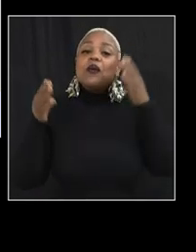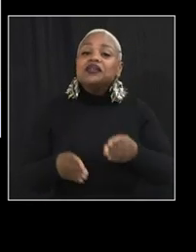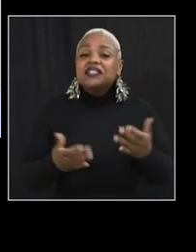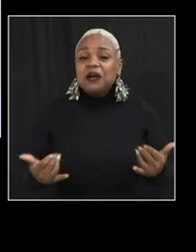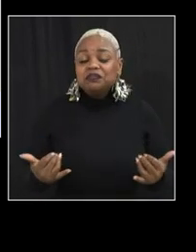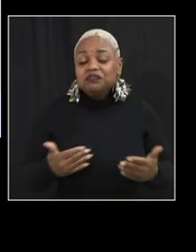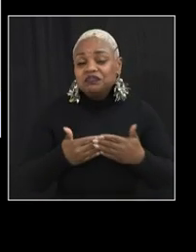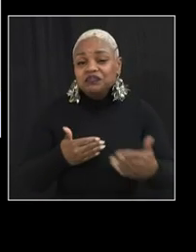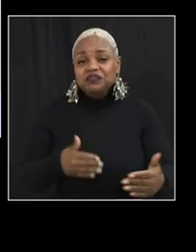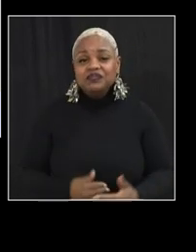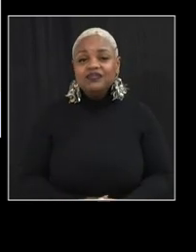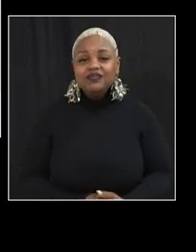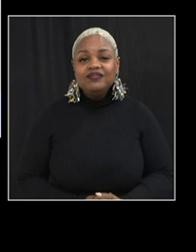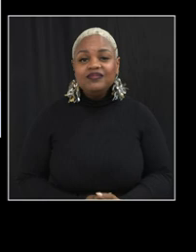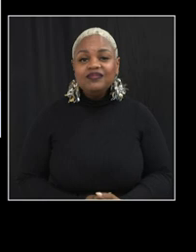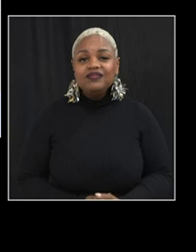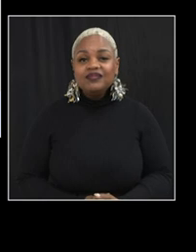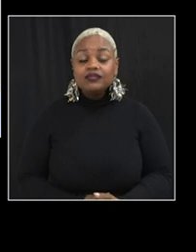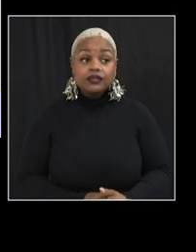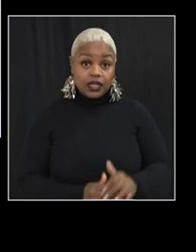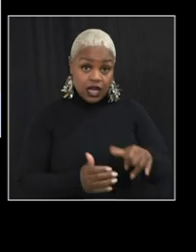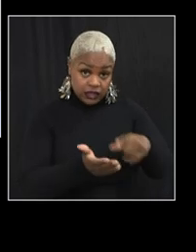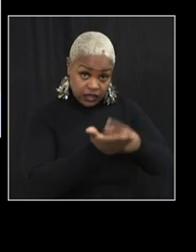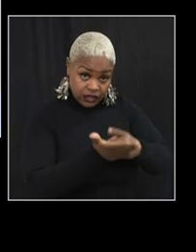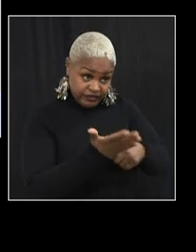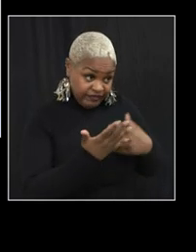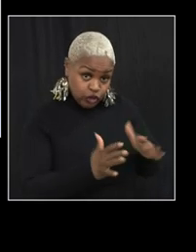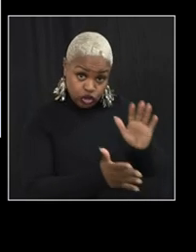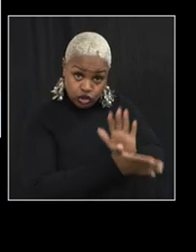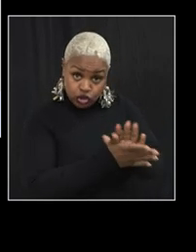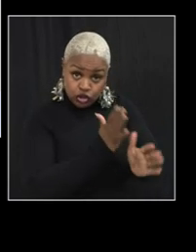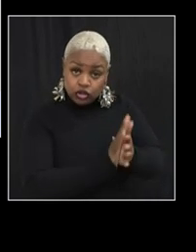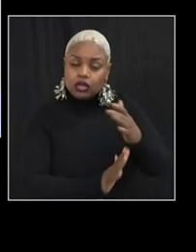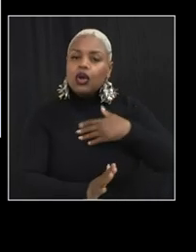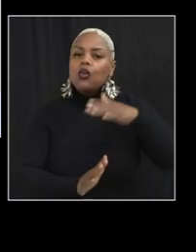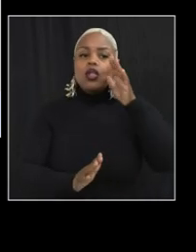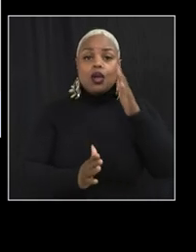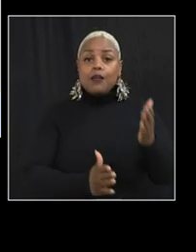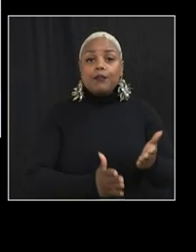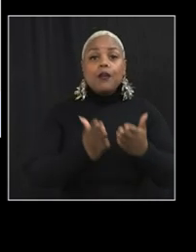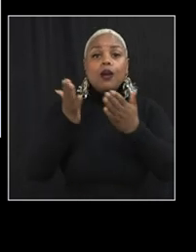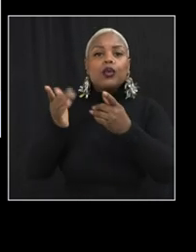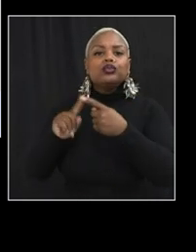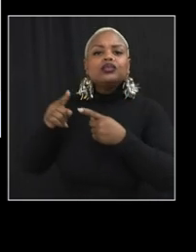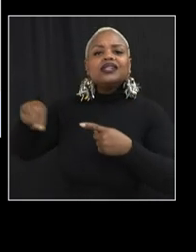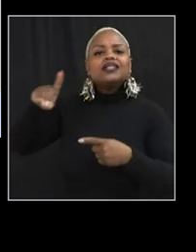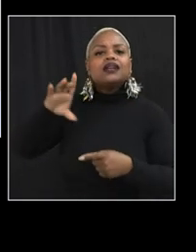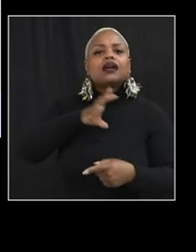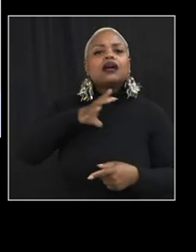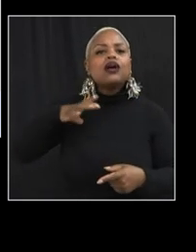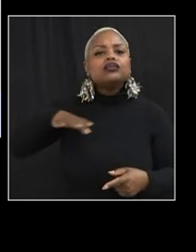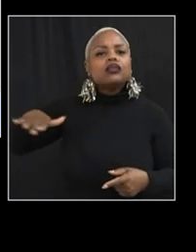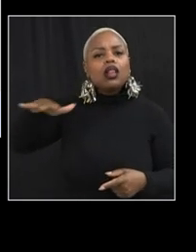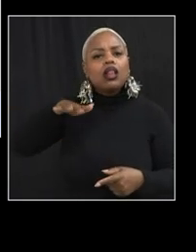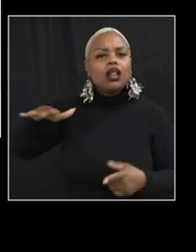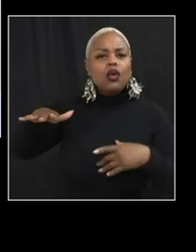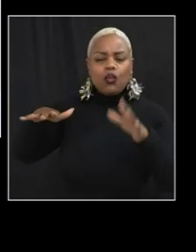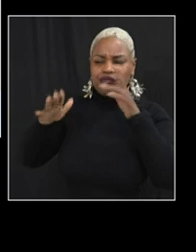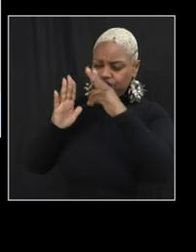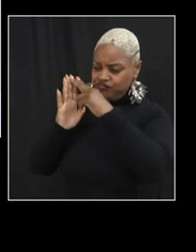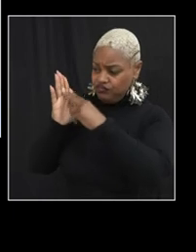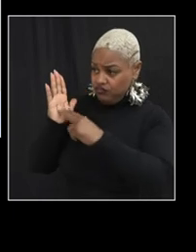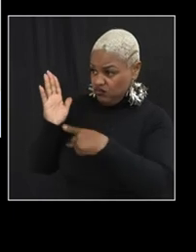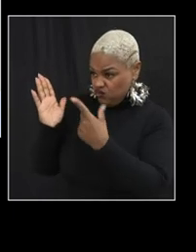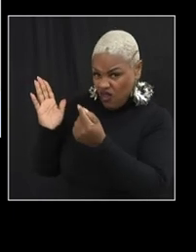at that point, I would send a proposal to the Council of the District of Columbia, and we will go from there. Here's why